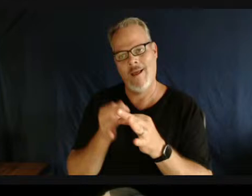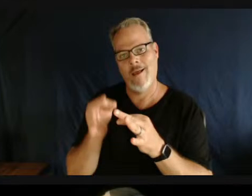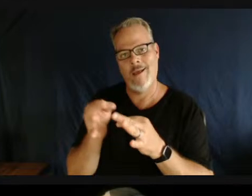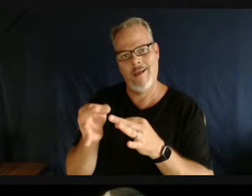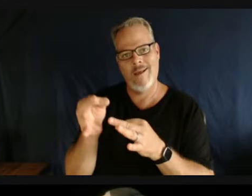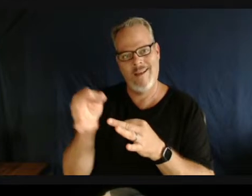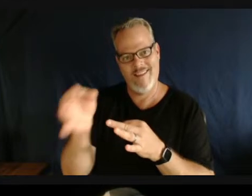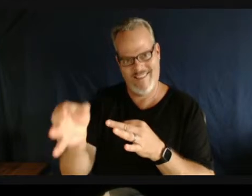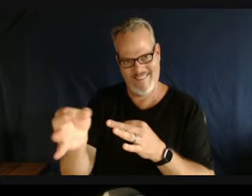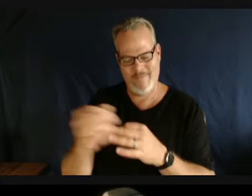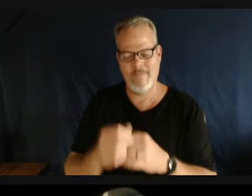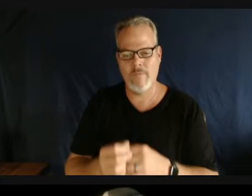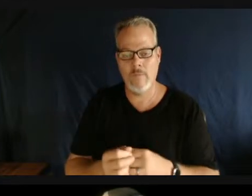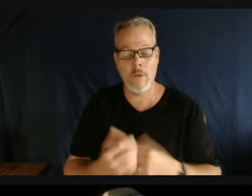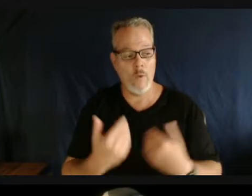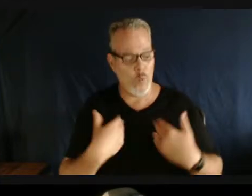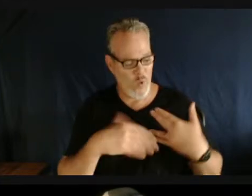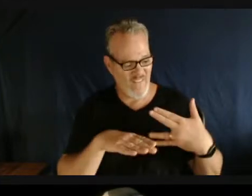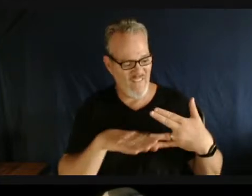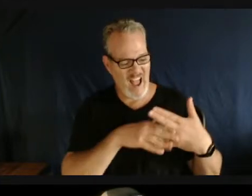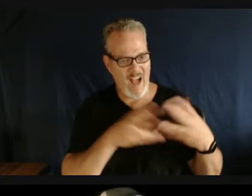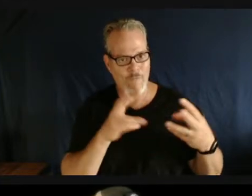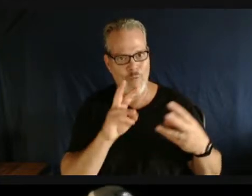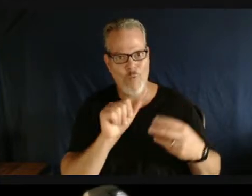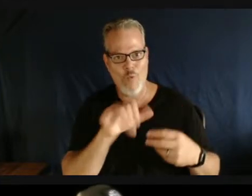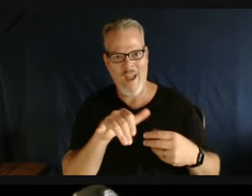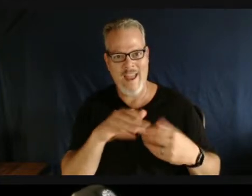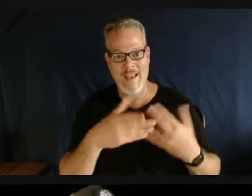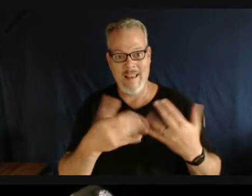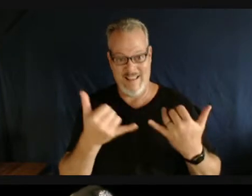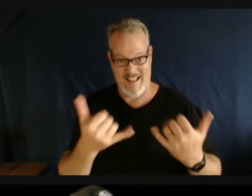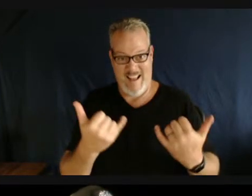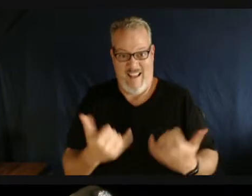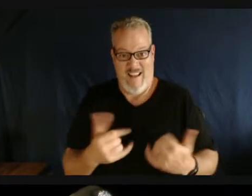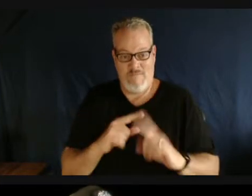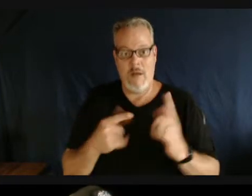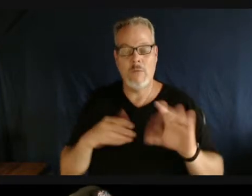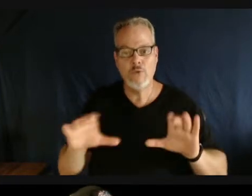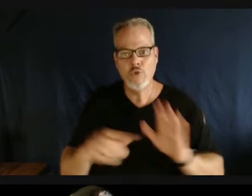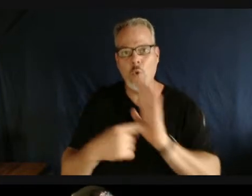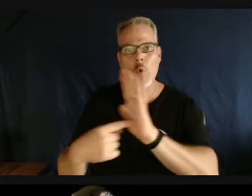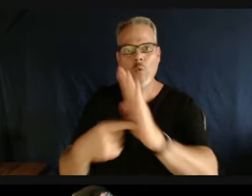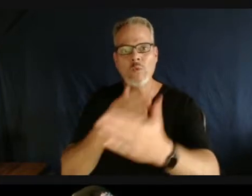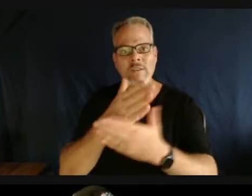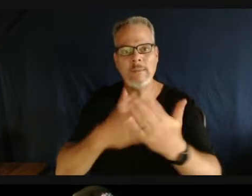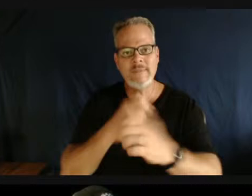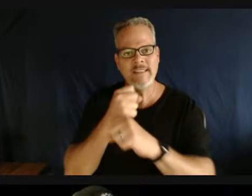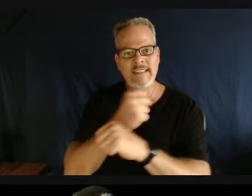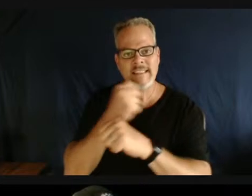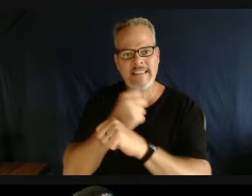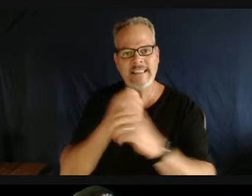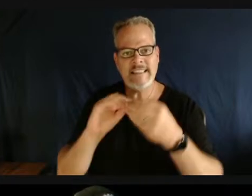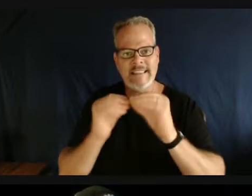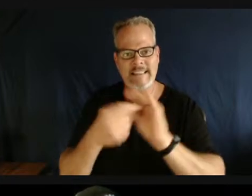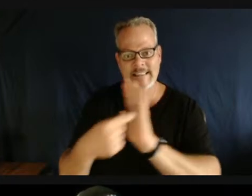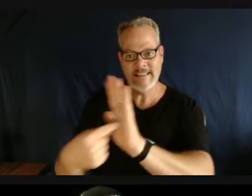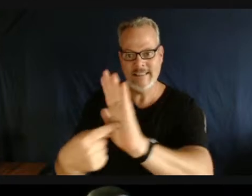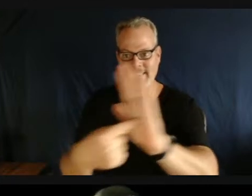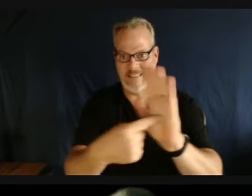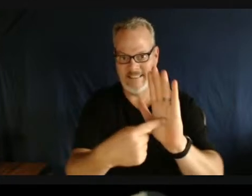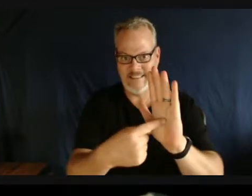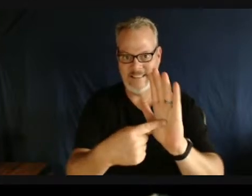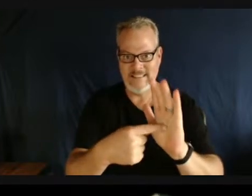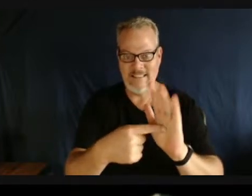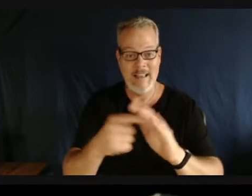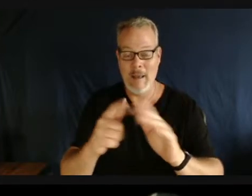before we get to our halfway break, I thought it'd be fun for us to do a few stats here. So to start, maximum fountain height